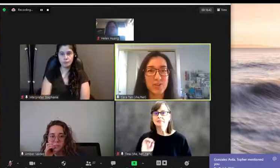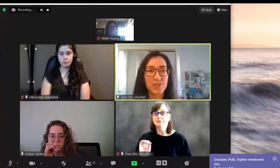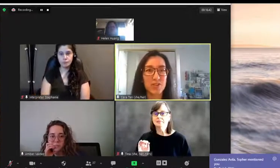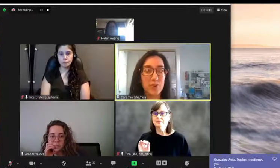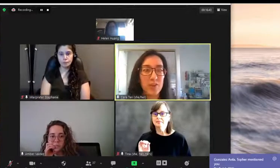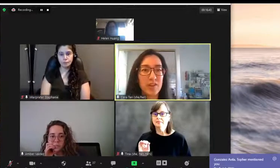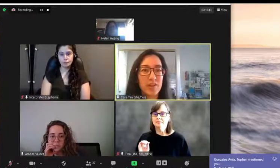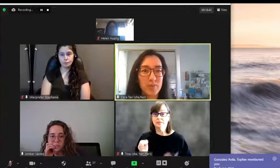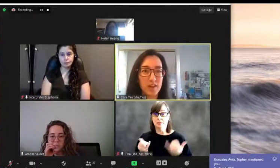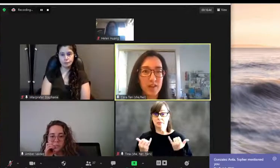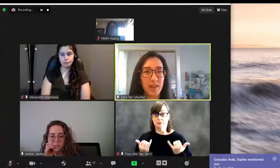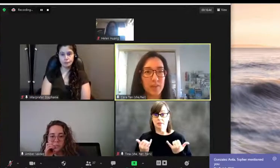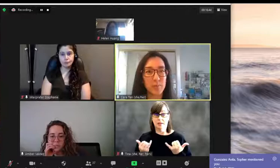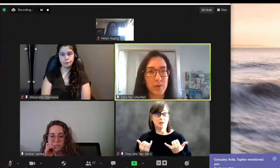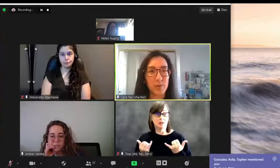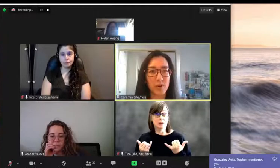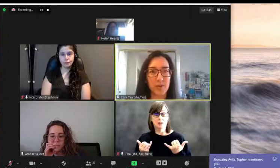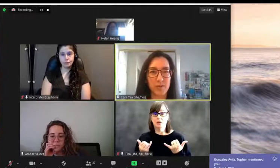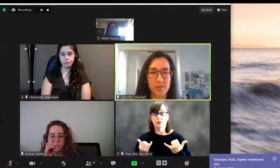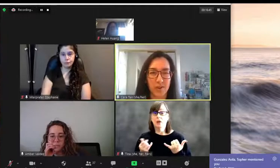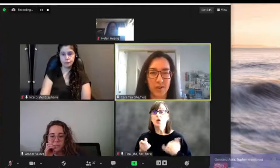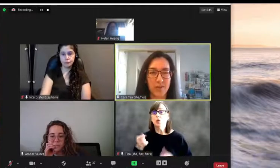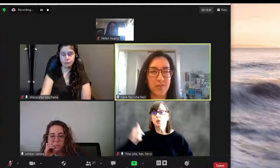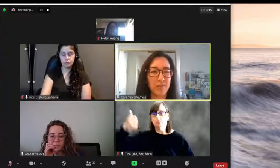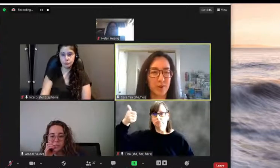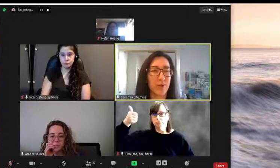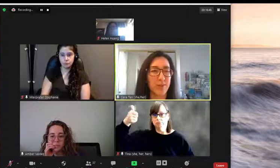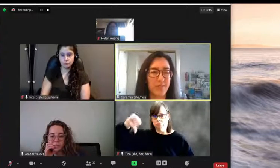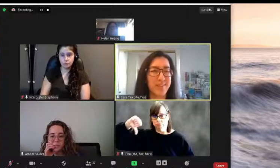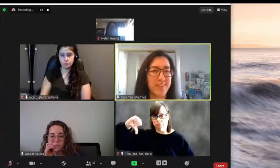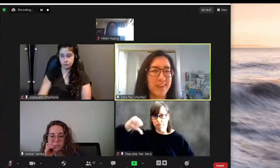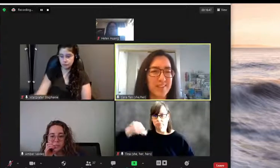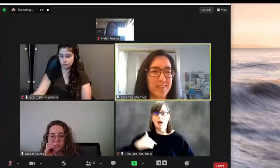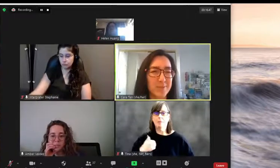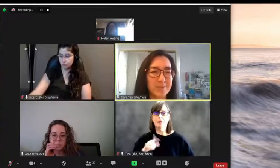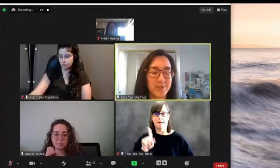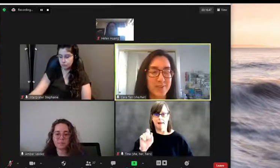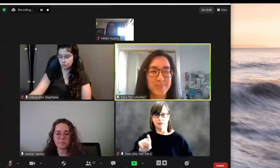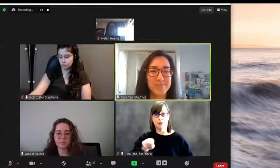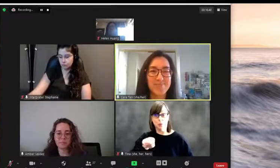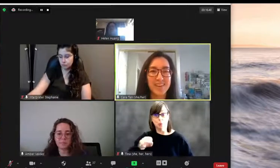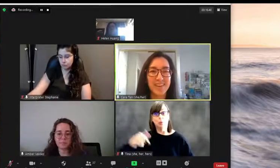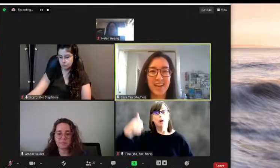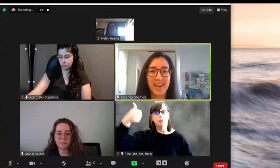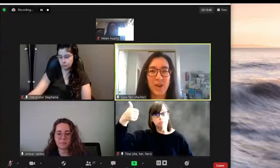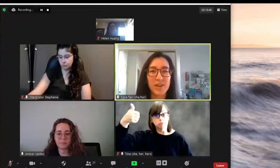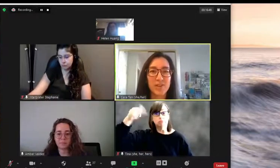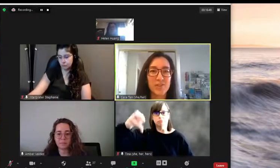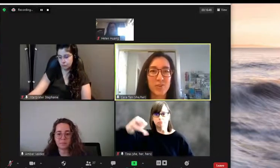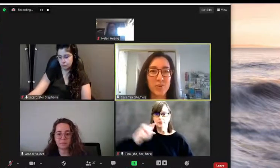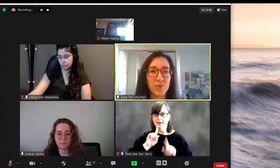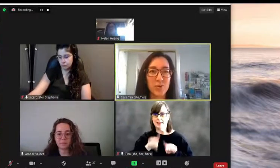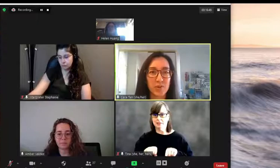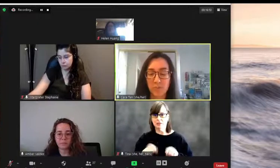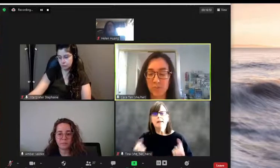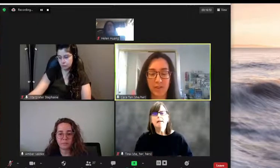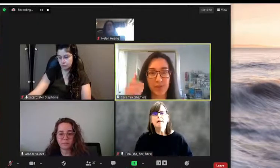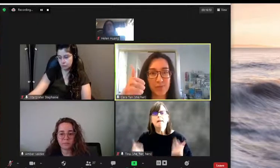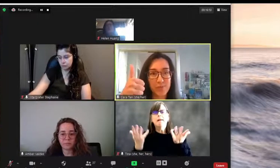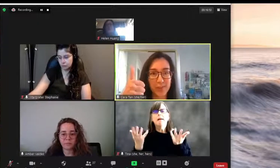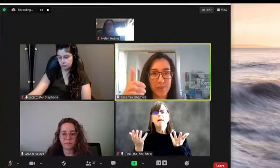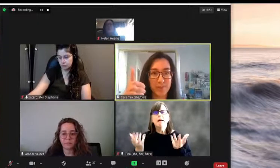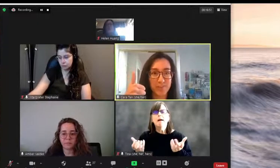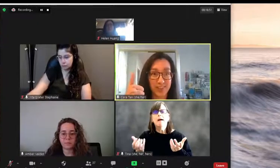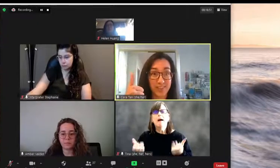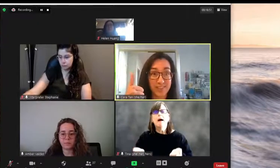you to give me a thumbs up or a thumbs down for a question I'm gonna ask you, okay? How many of you, a